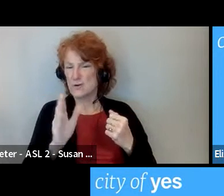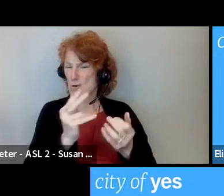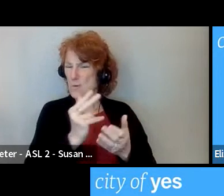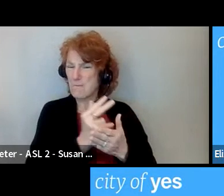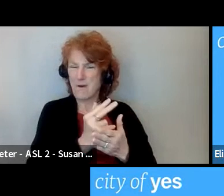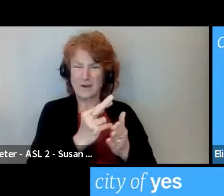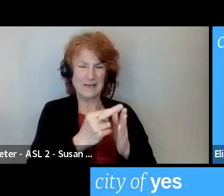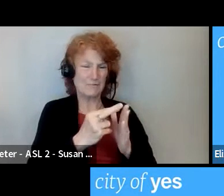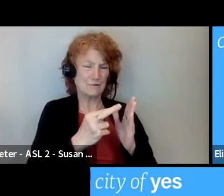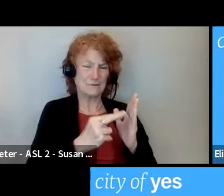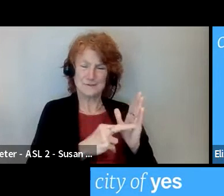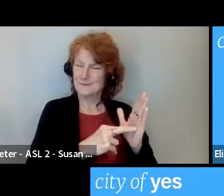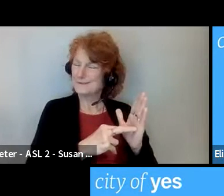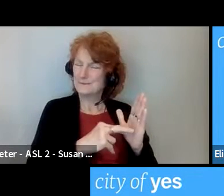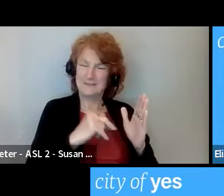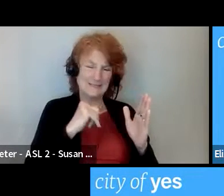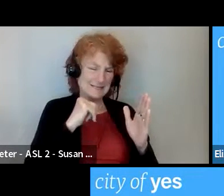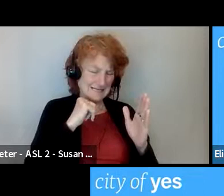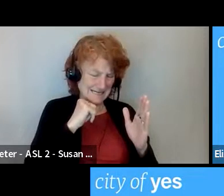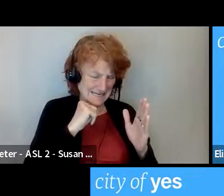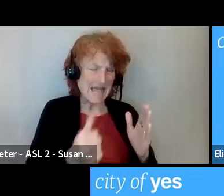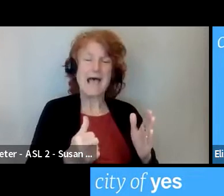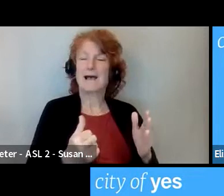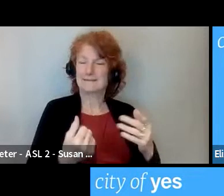here. Cannot.